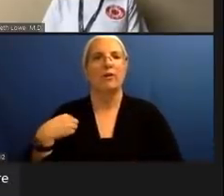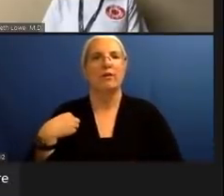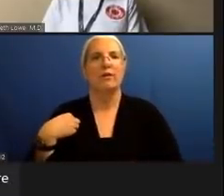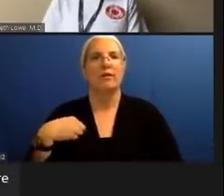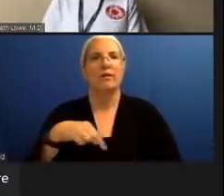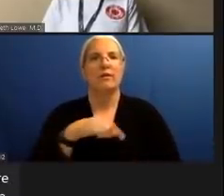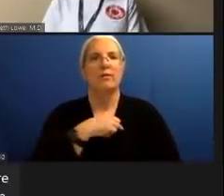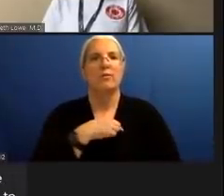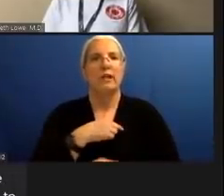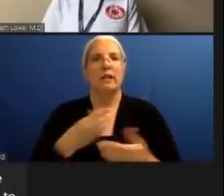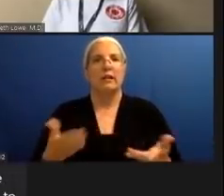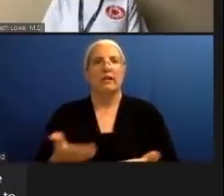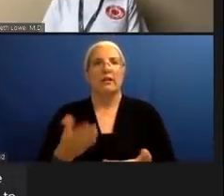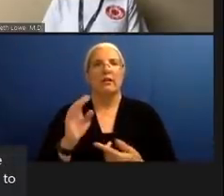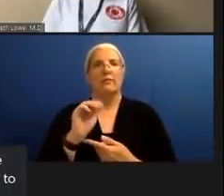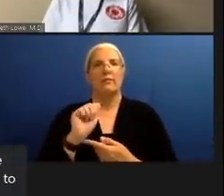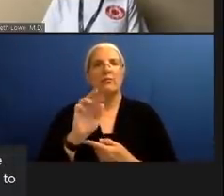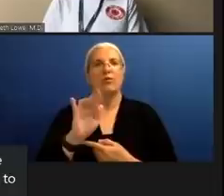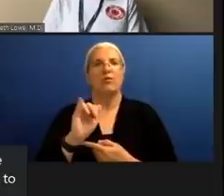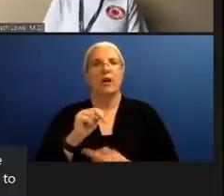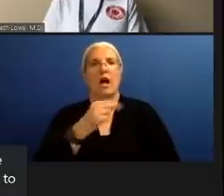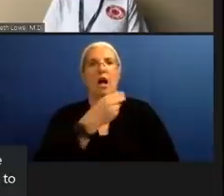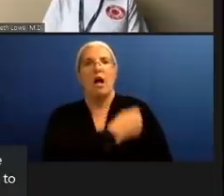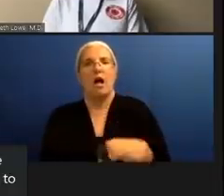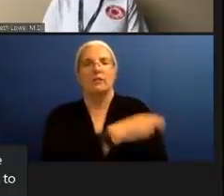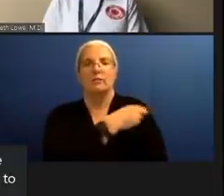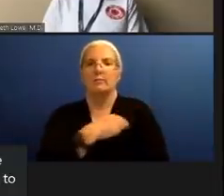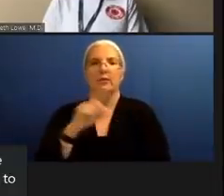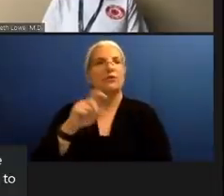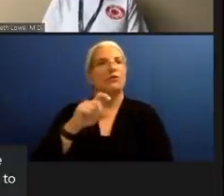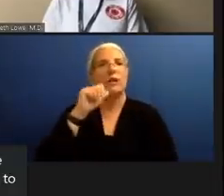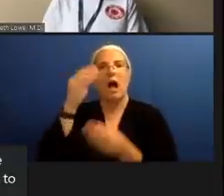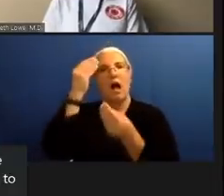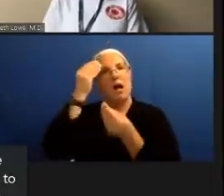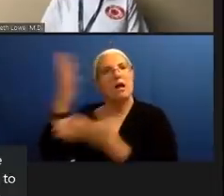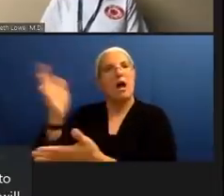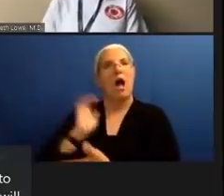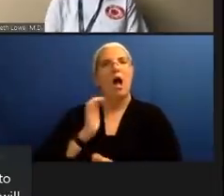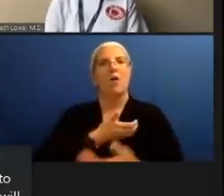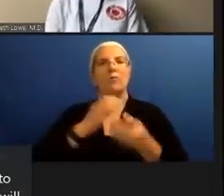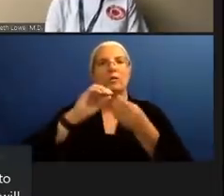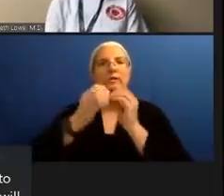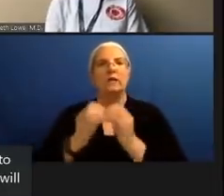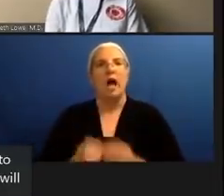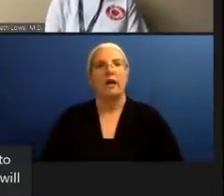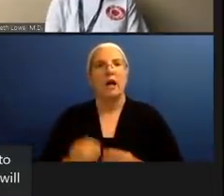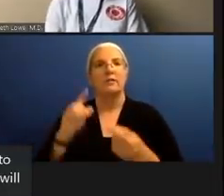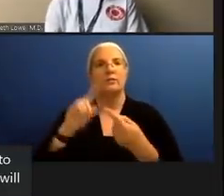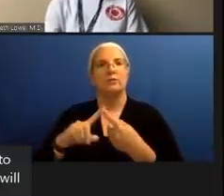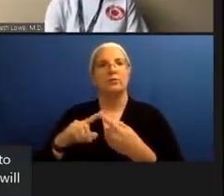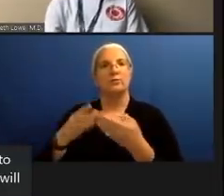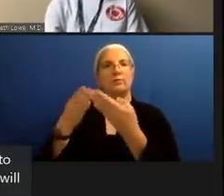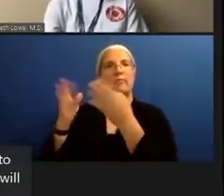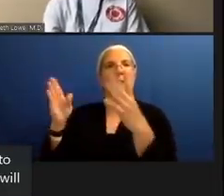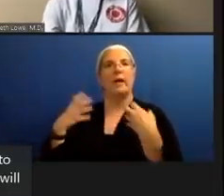to Marin's Department of Public Health? And also, will Marin's hospitals continue to report COVID data to the